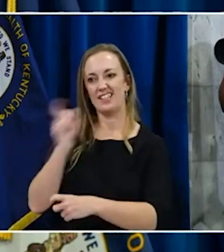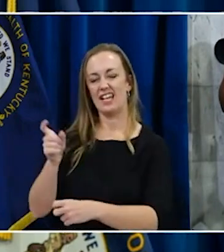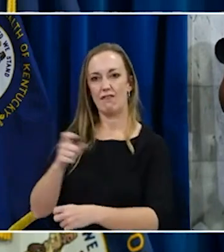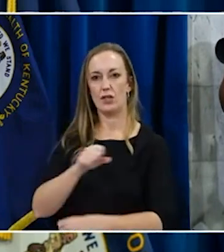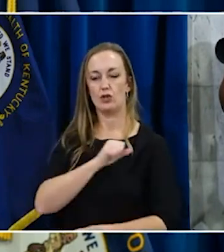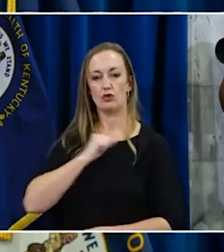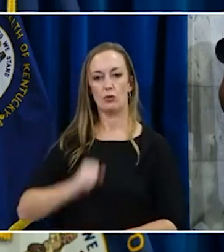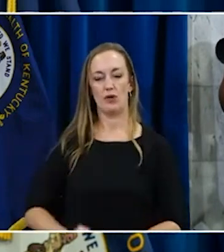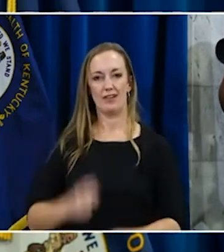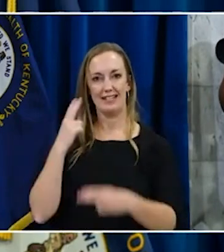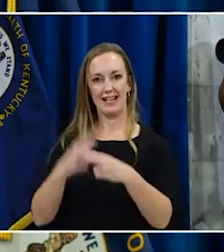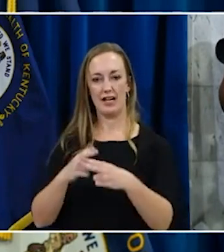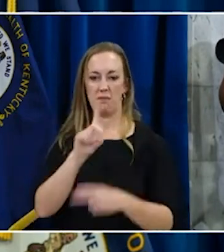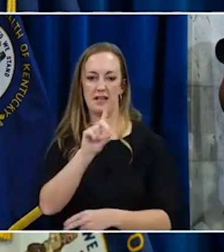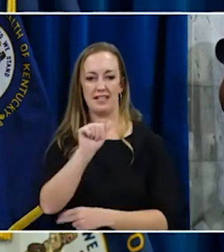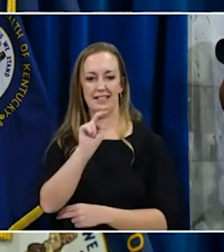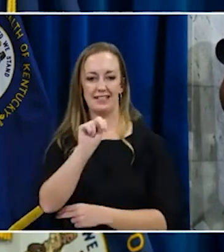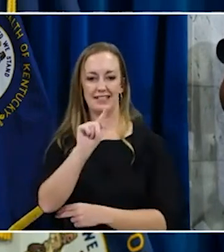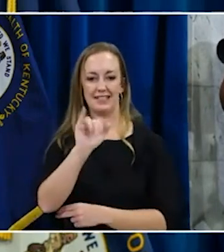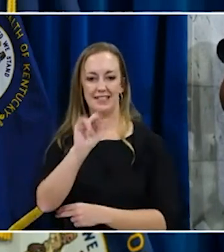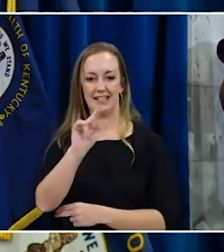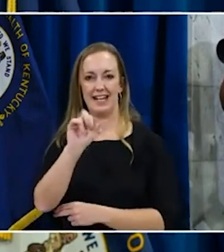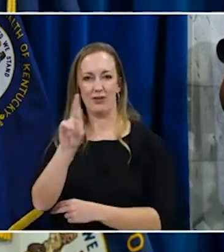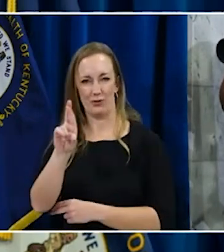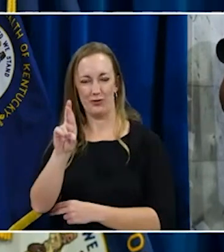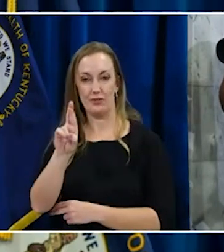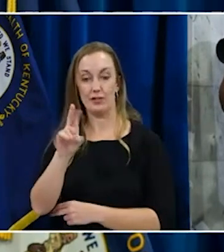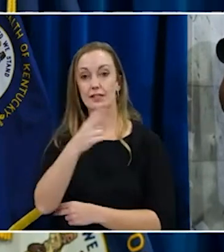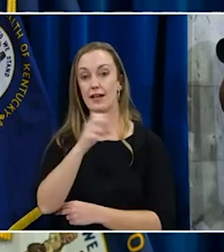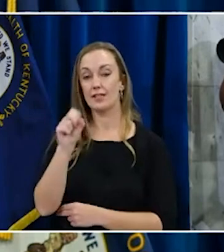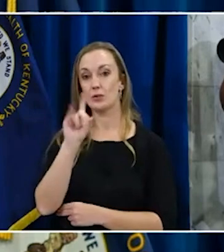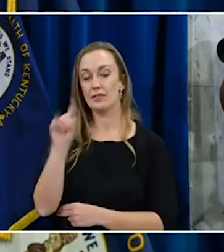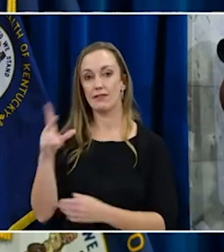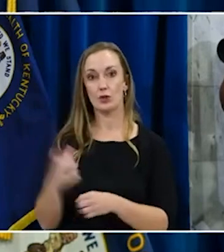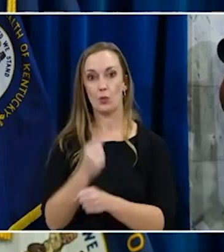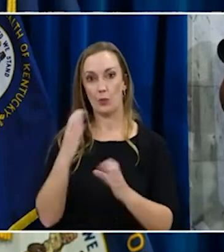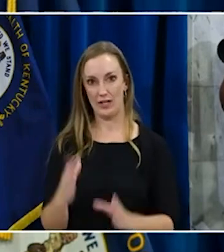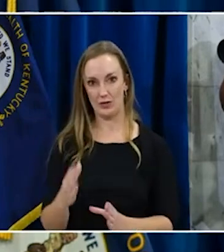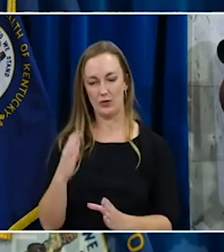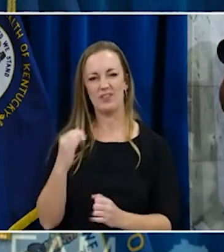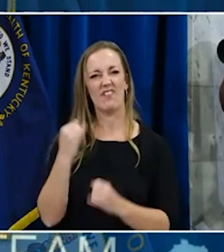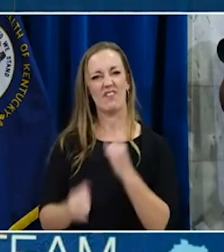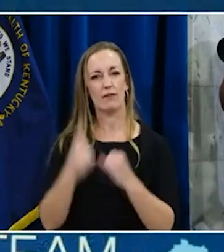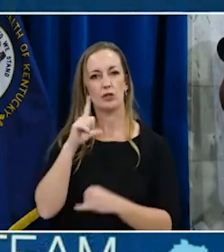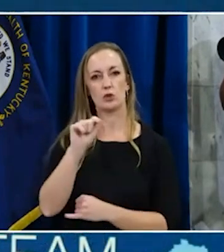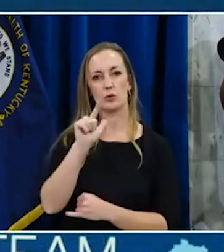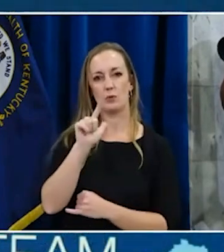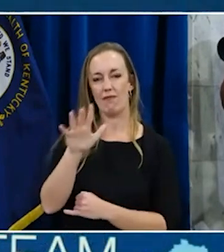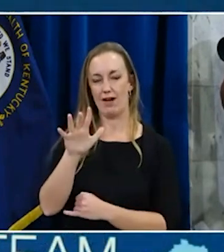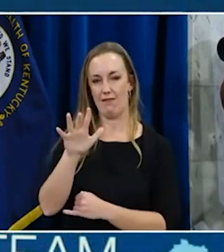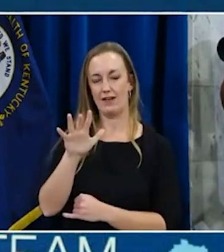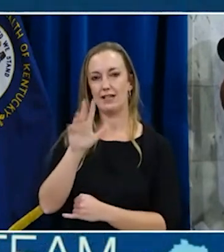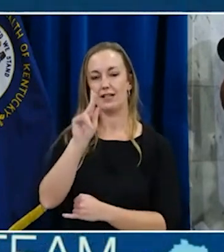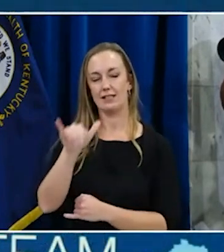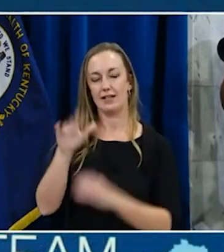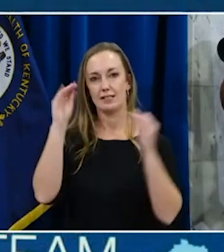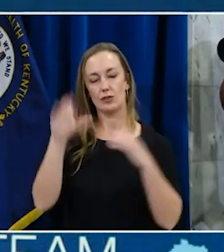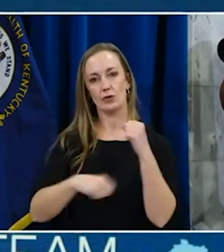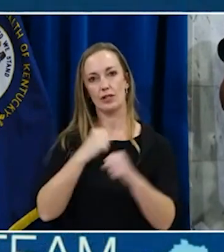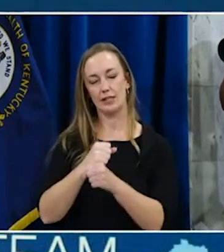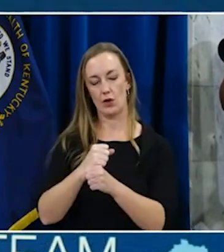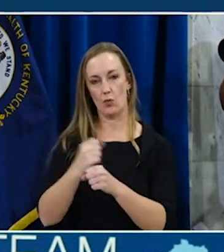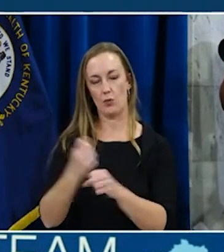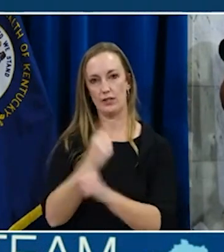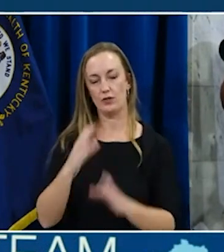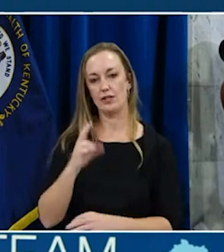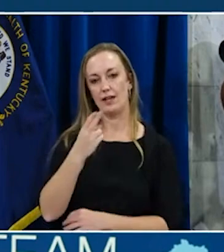the Dantinator. The high school division winner and finalist for the 2025 Kentucky Teacher of the Award winner is